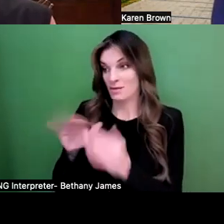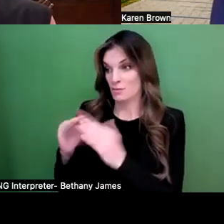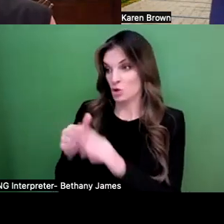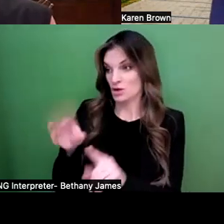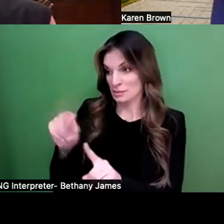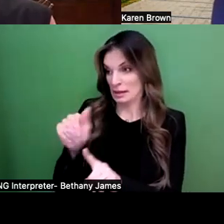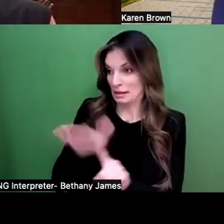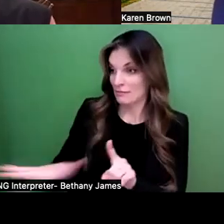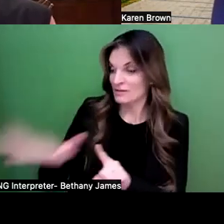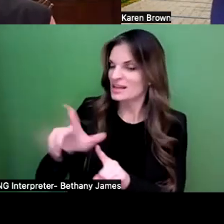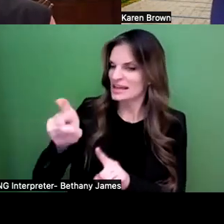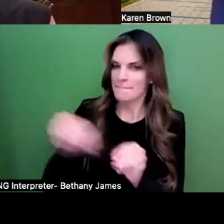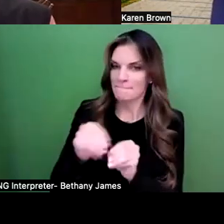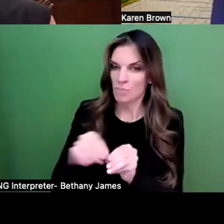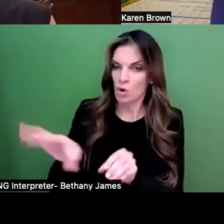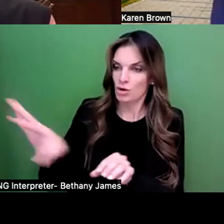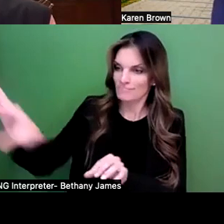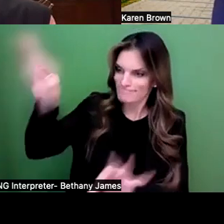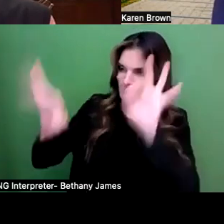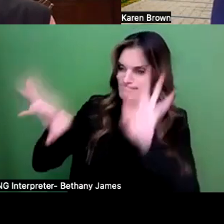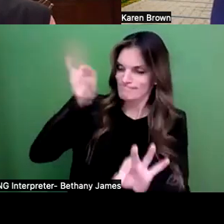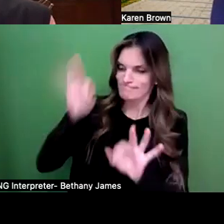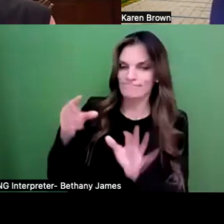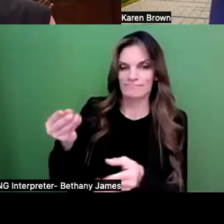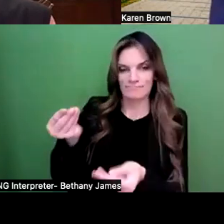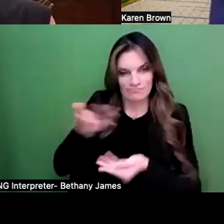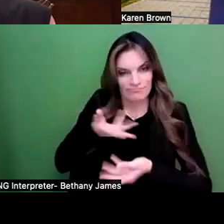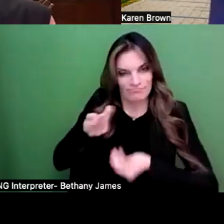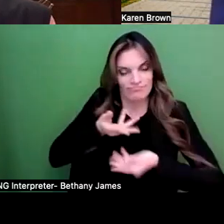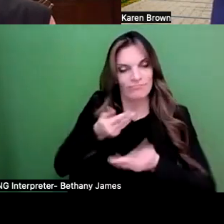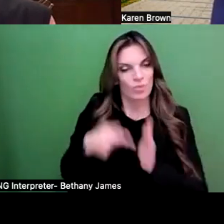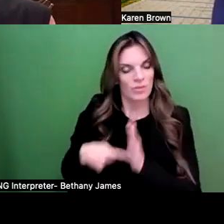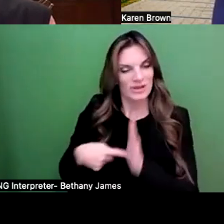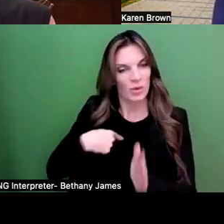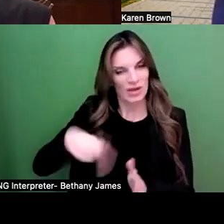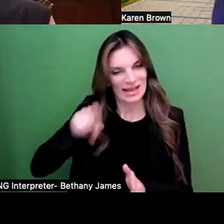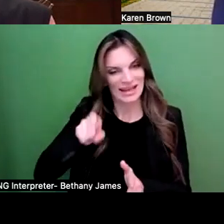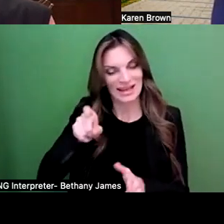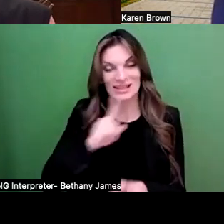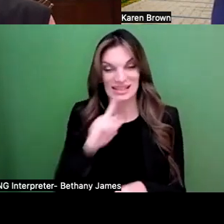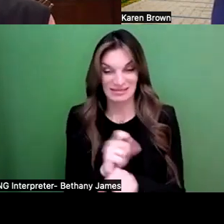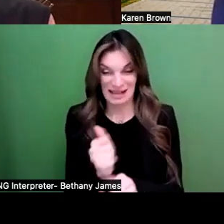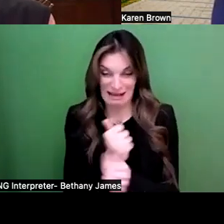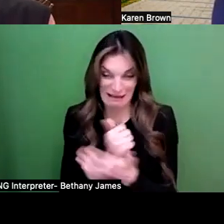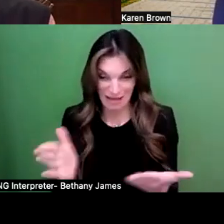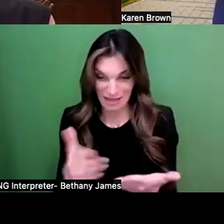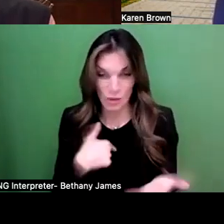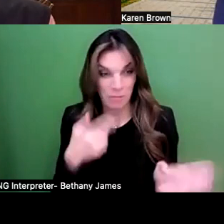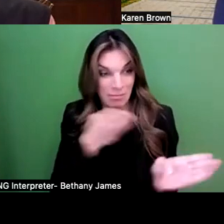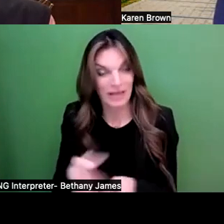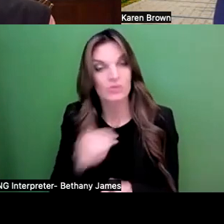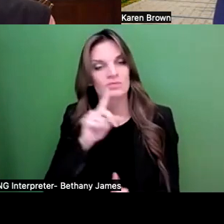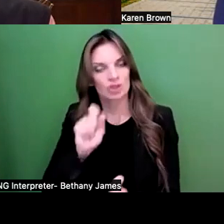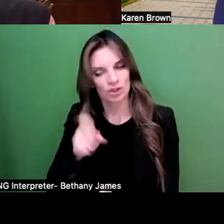to always look at their issues when we're planning virtually anything. That